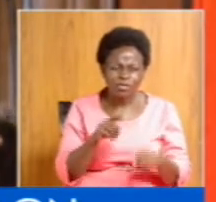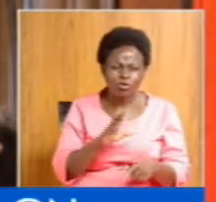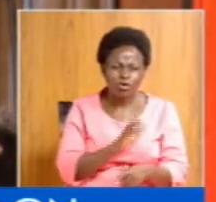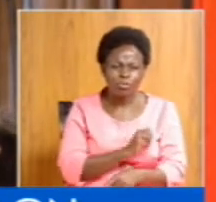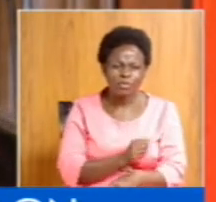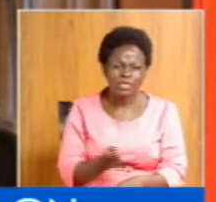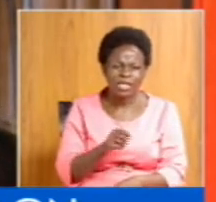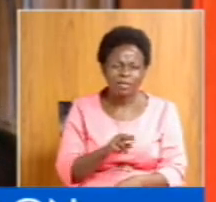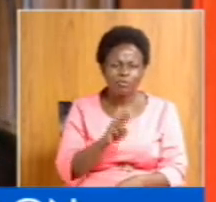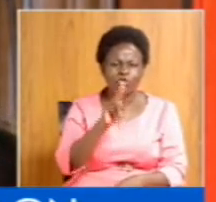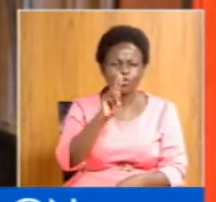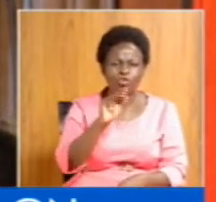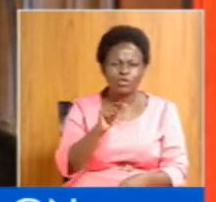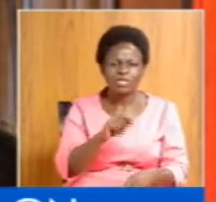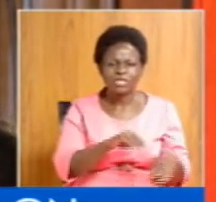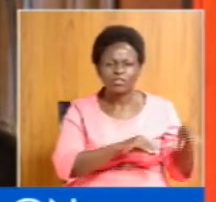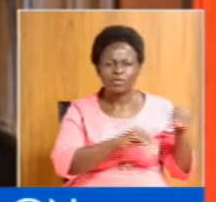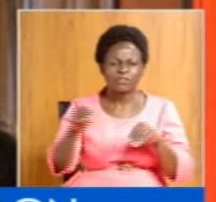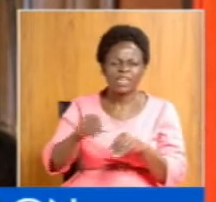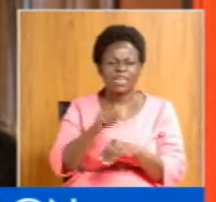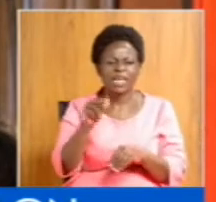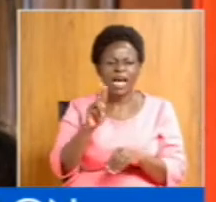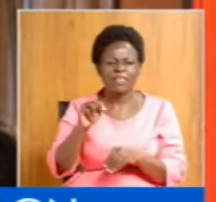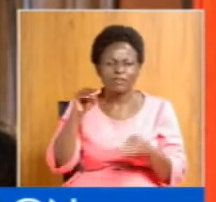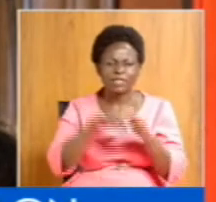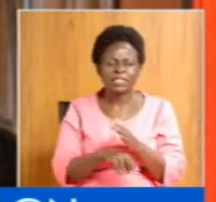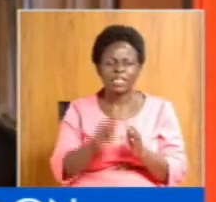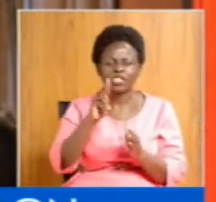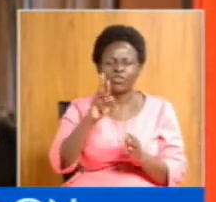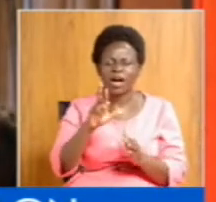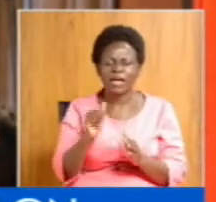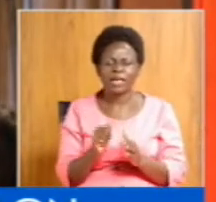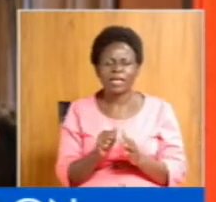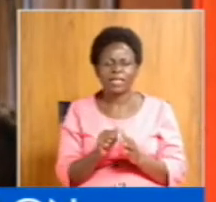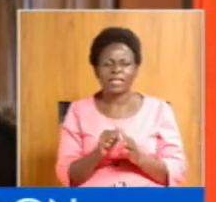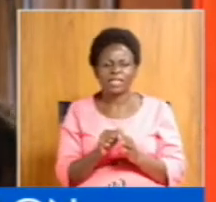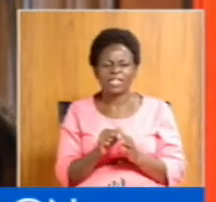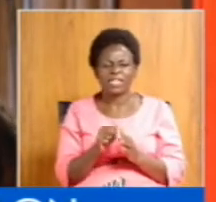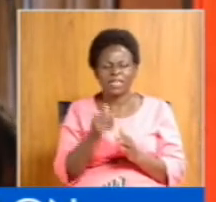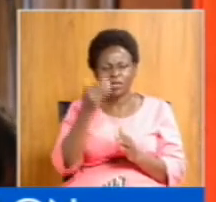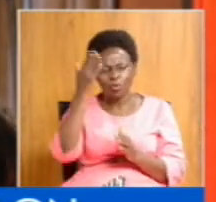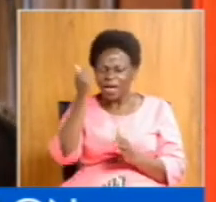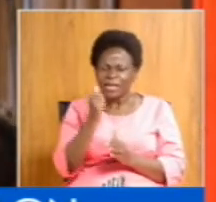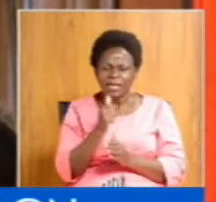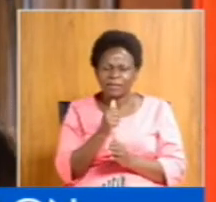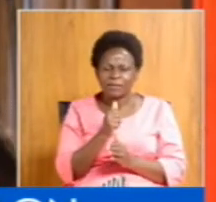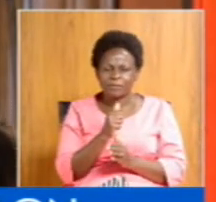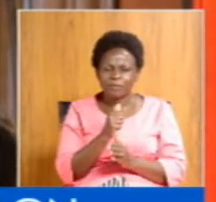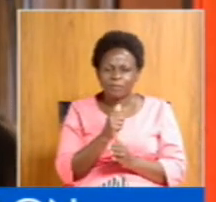the unit was transferred in some other unit inside URA and why aren't we